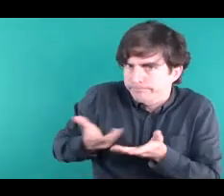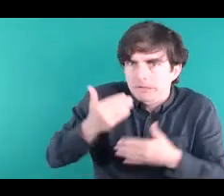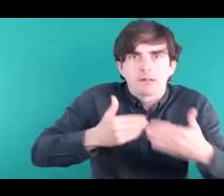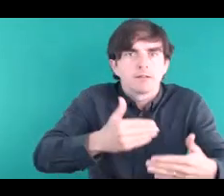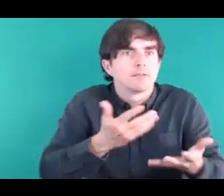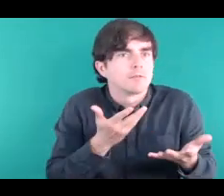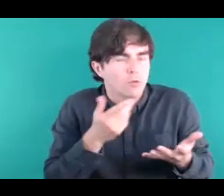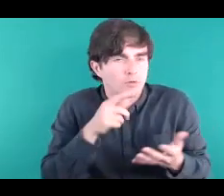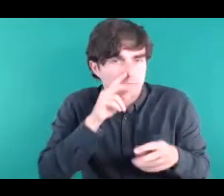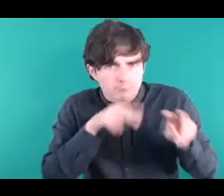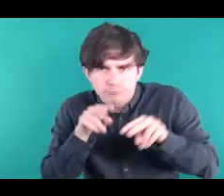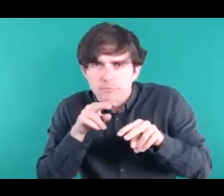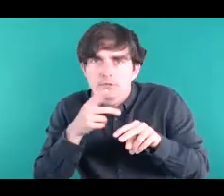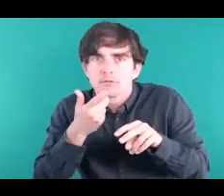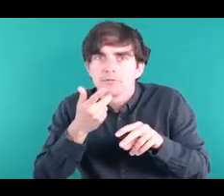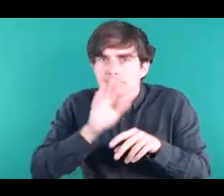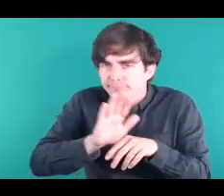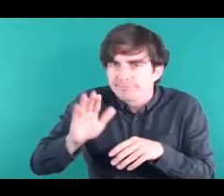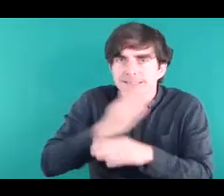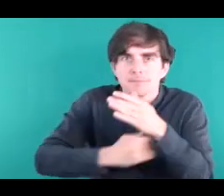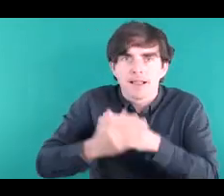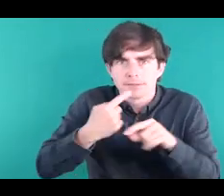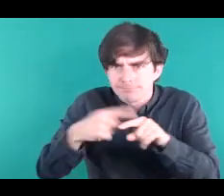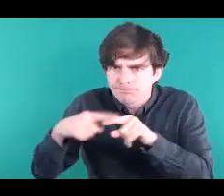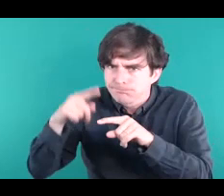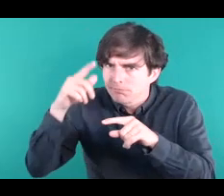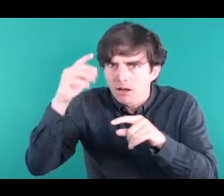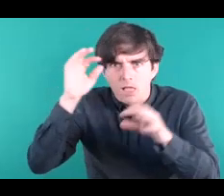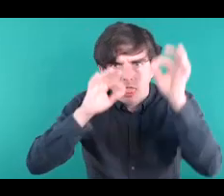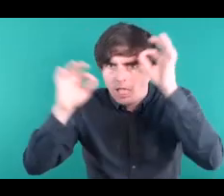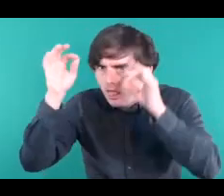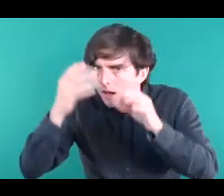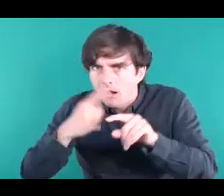investment in the institutional architecture, including